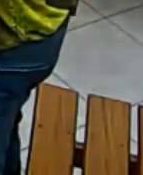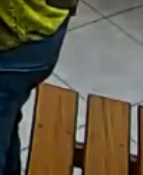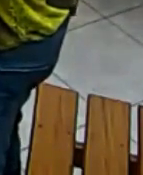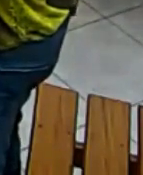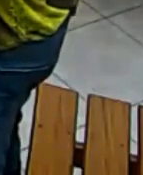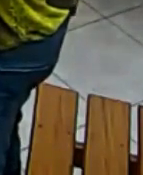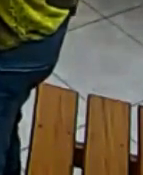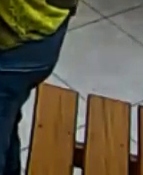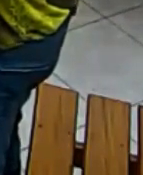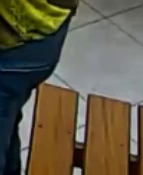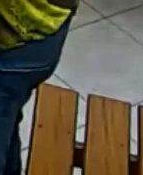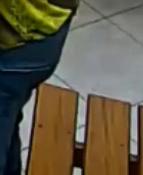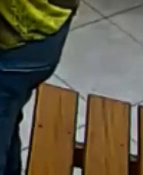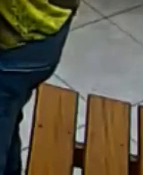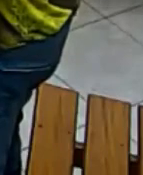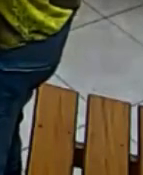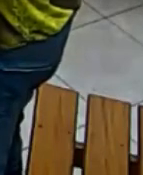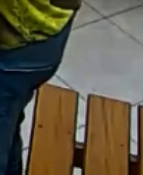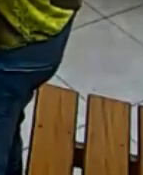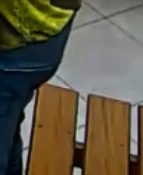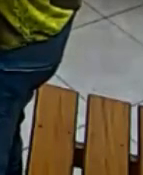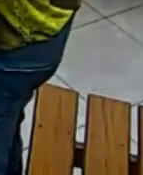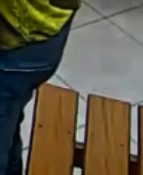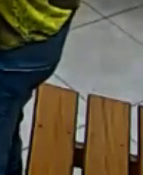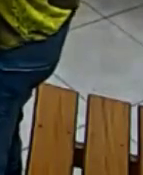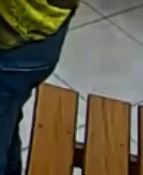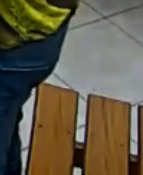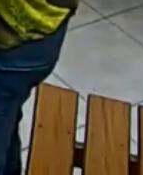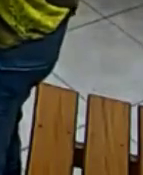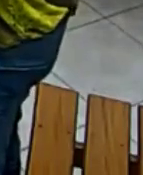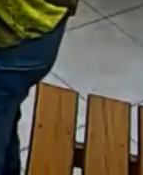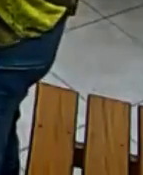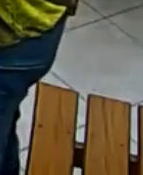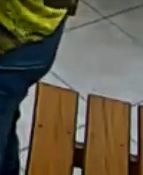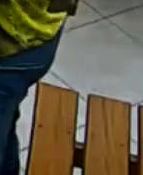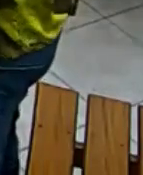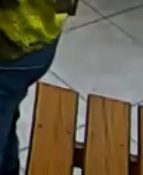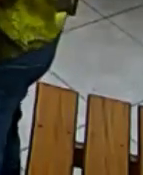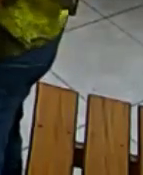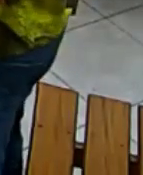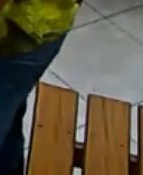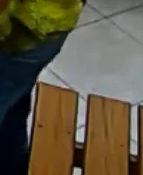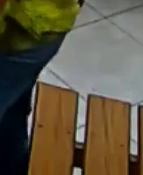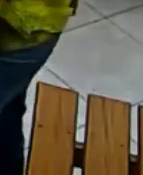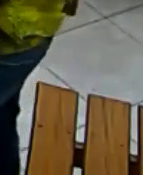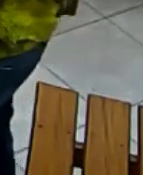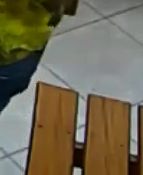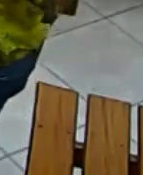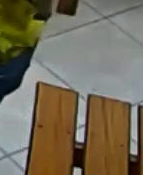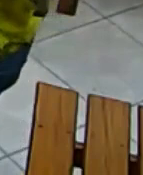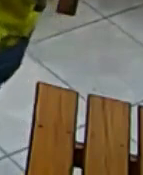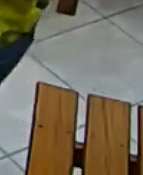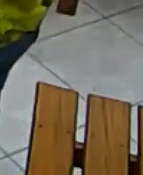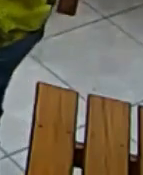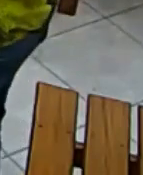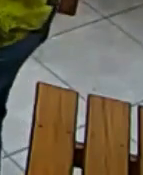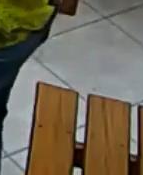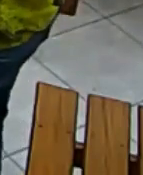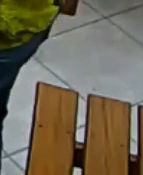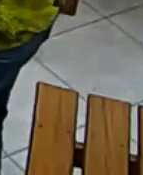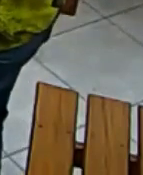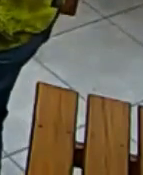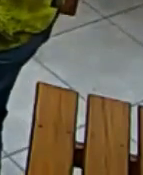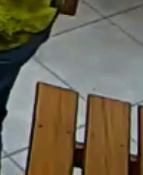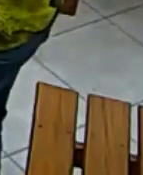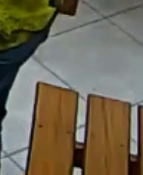the day in which we'll meet with your Son in clouds, so that we can enter in the heavenly mansions to hear from the Lord. Come,